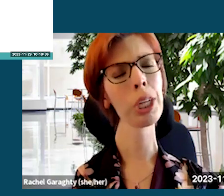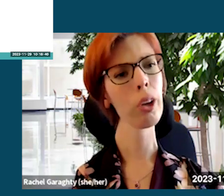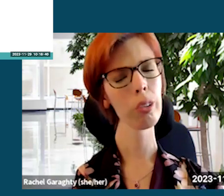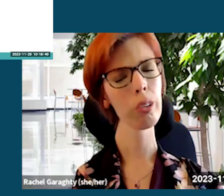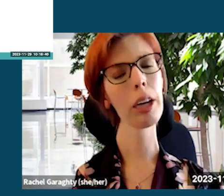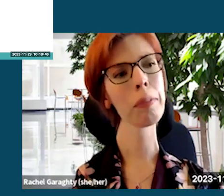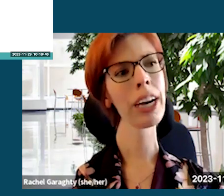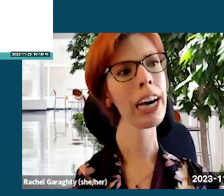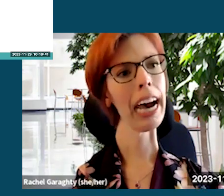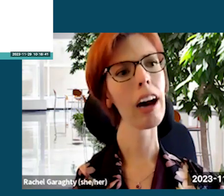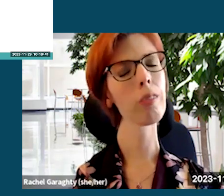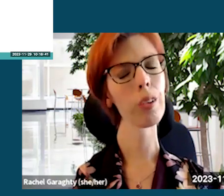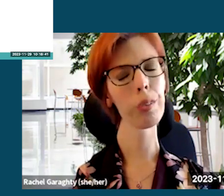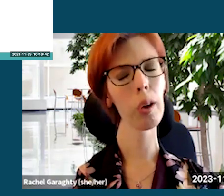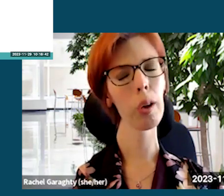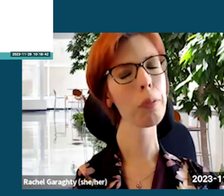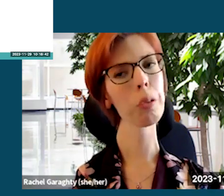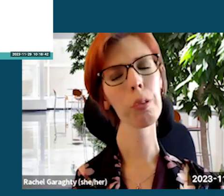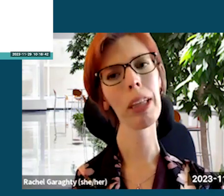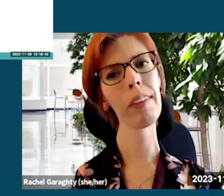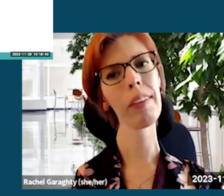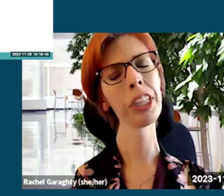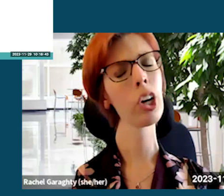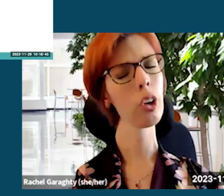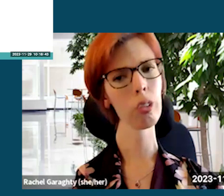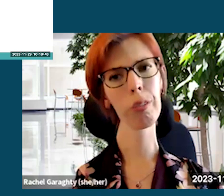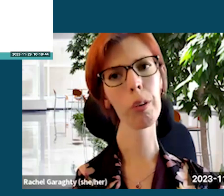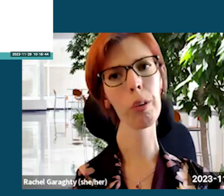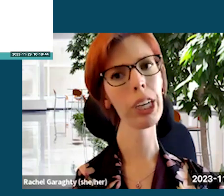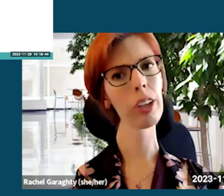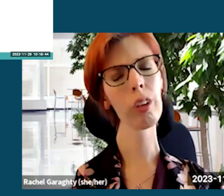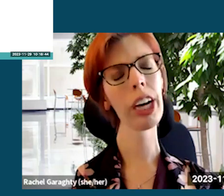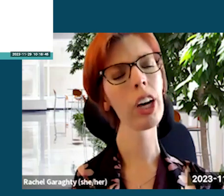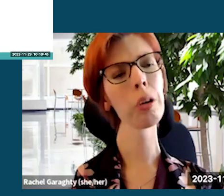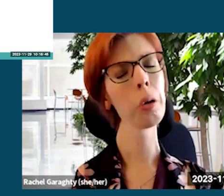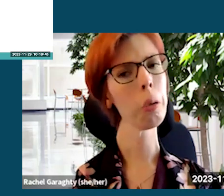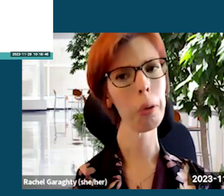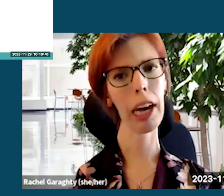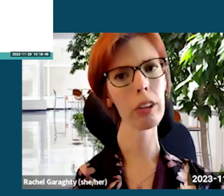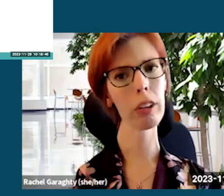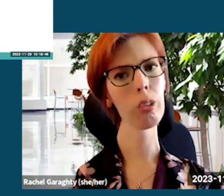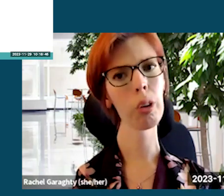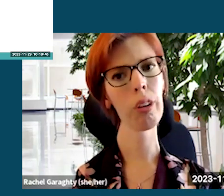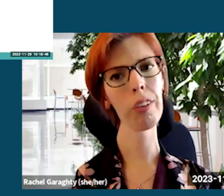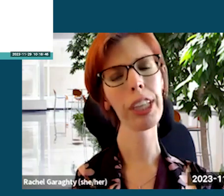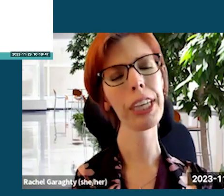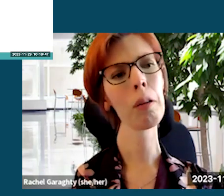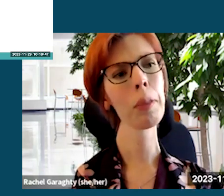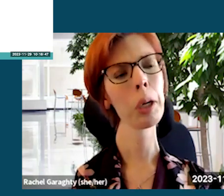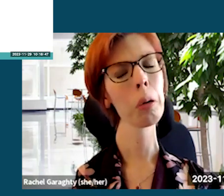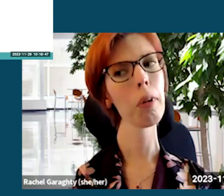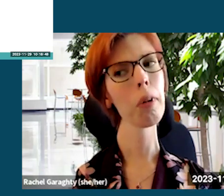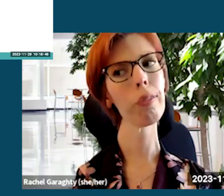throughout time have thought about disability in different ways and reacted to it